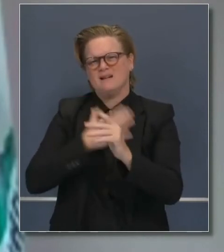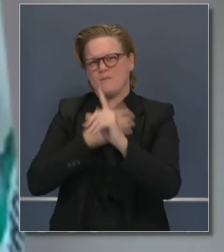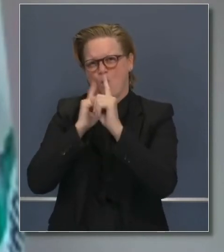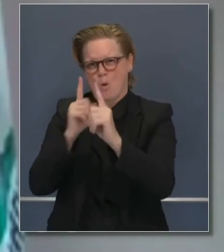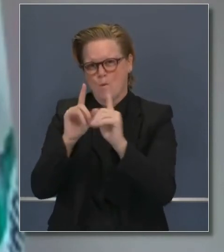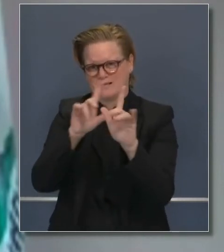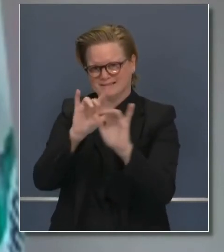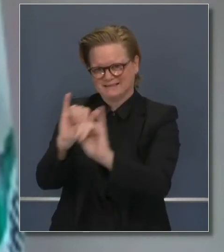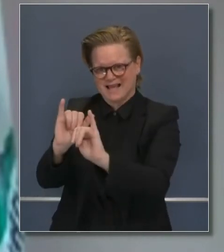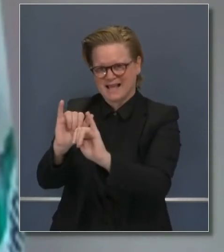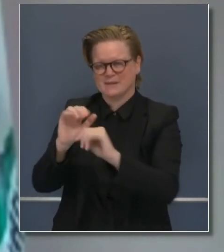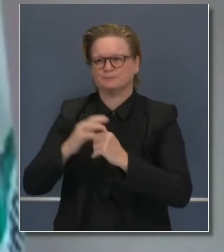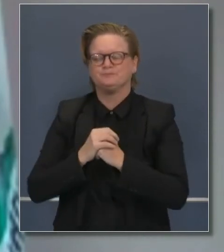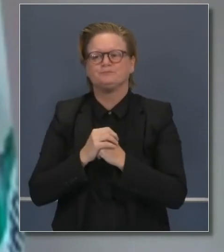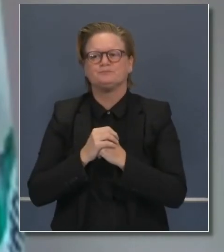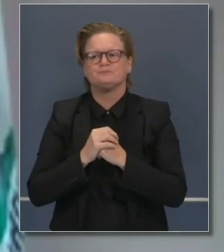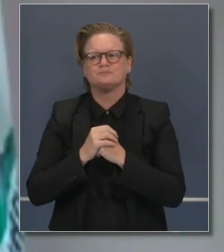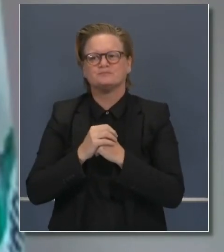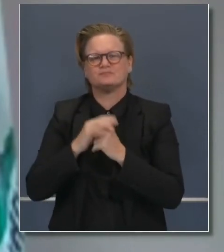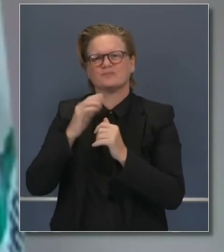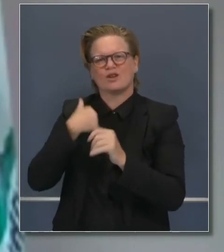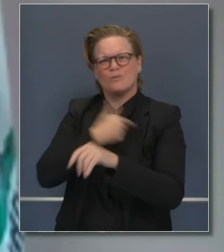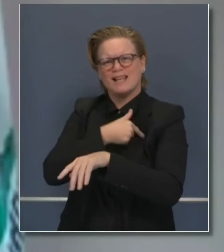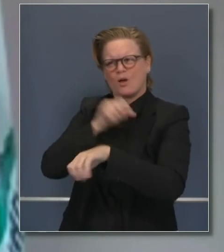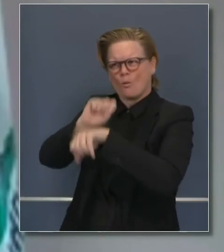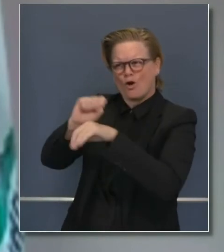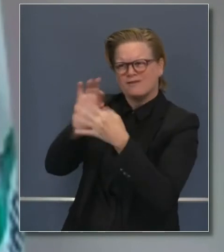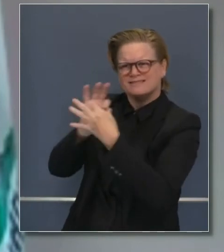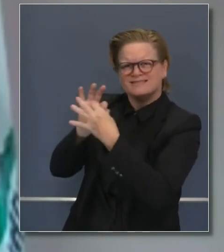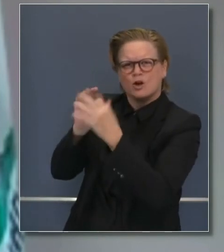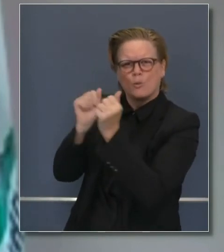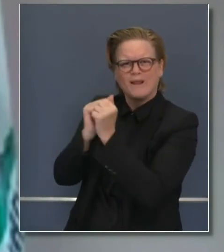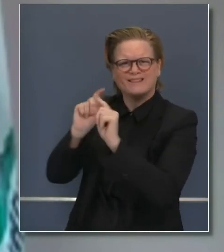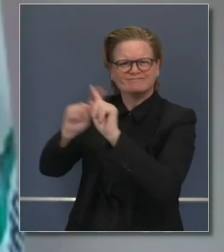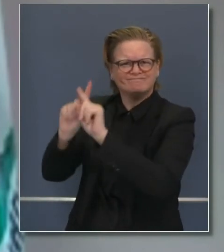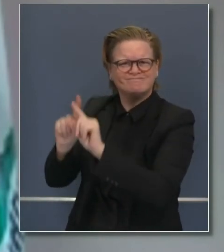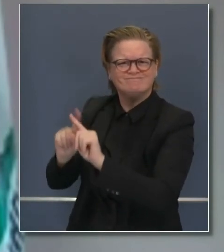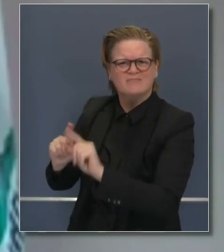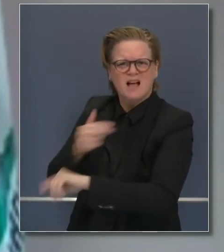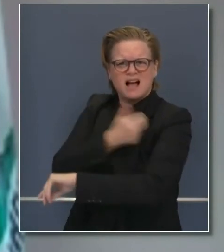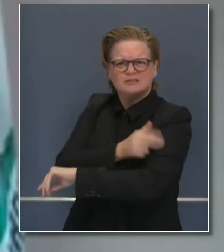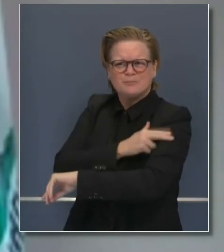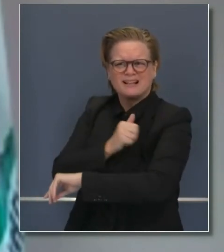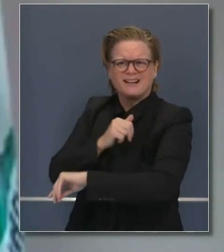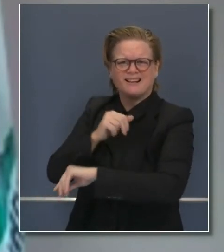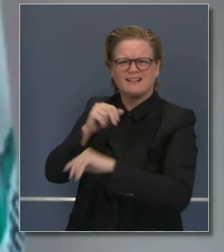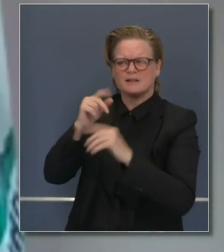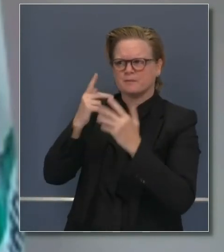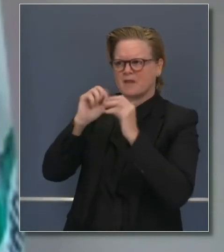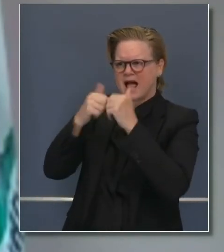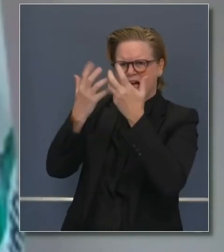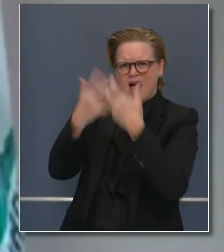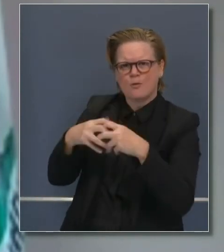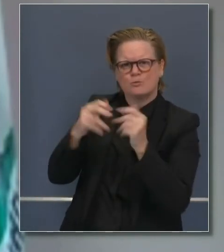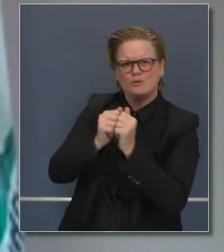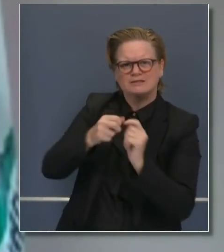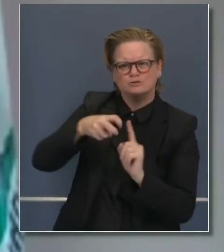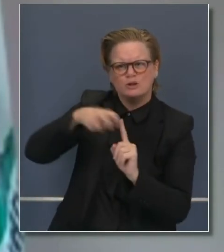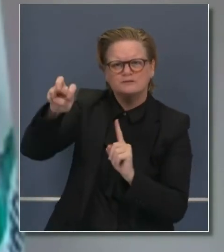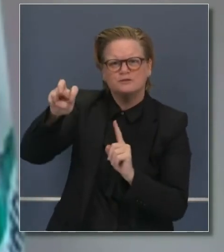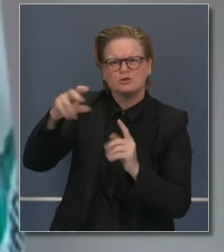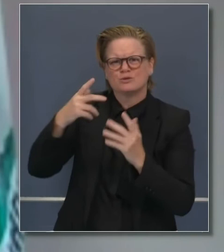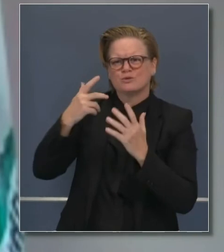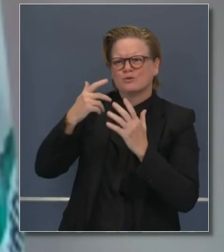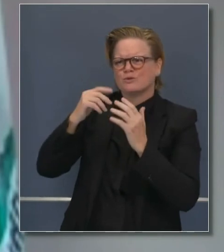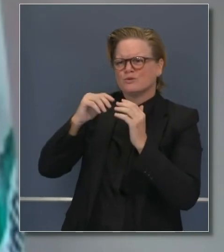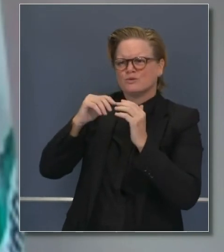together to deal with patient transfer challenges, and we will lean on those same systems to make sure Californians get the